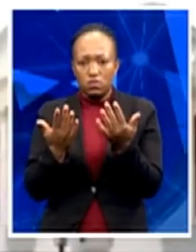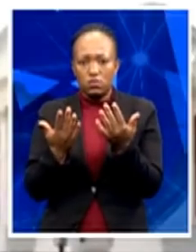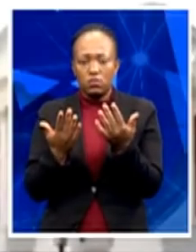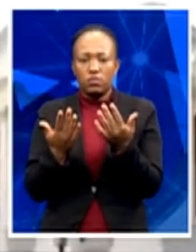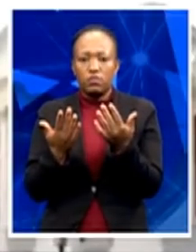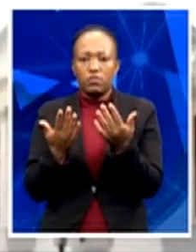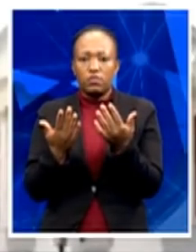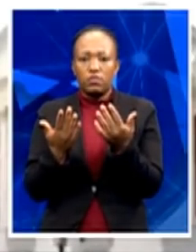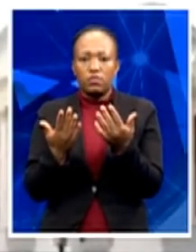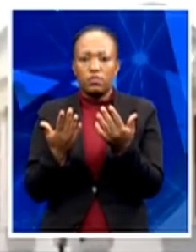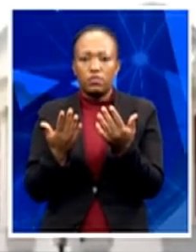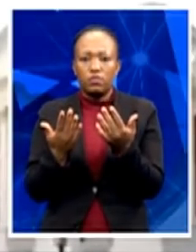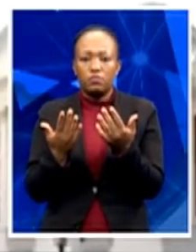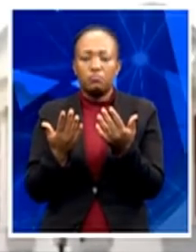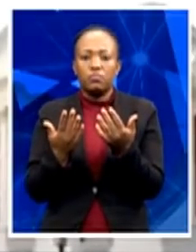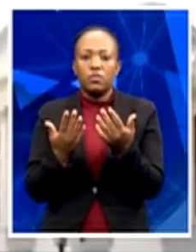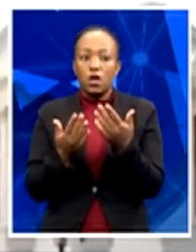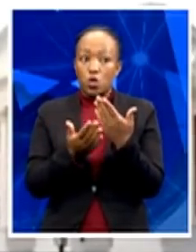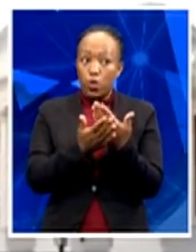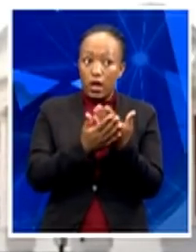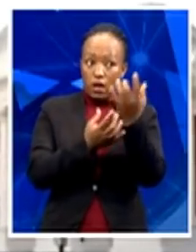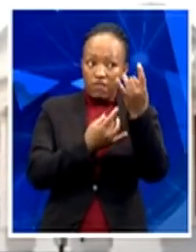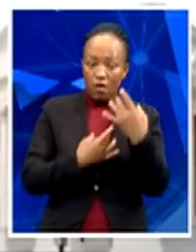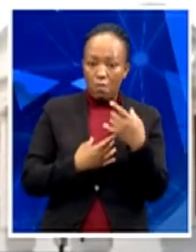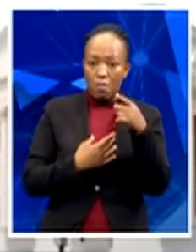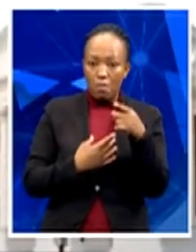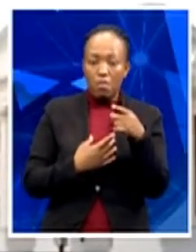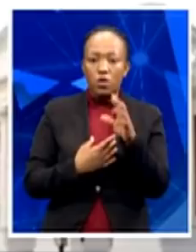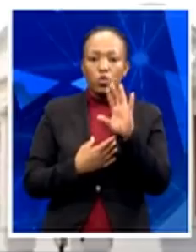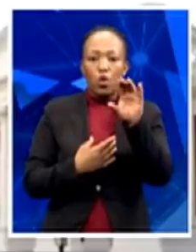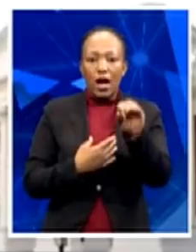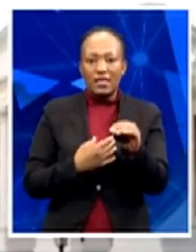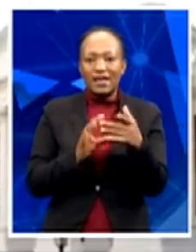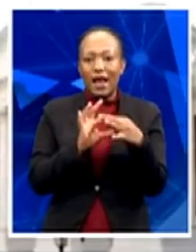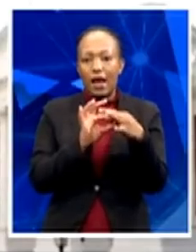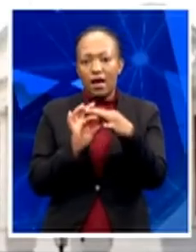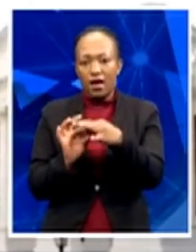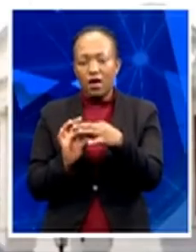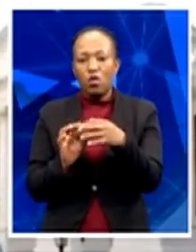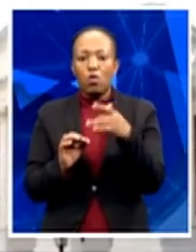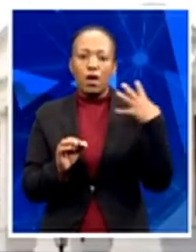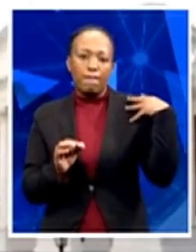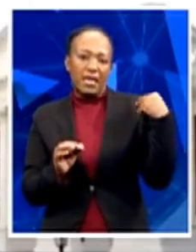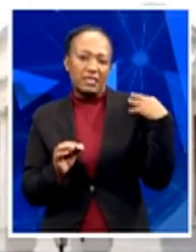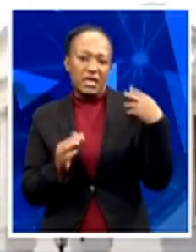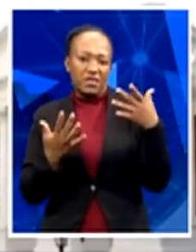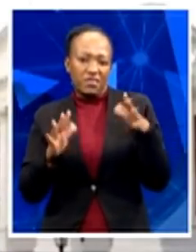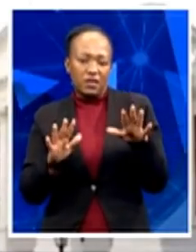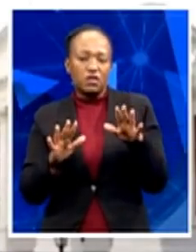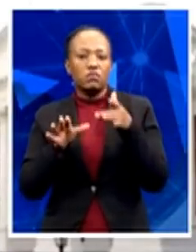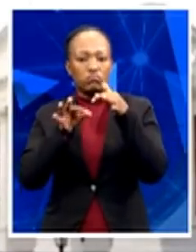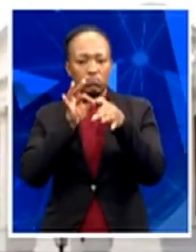indicate whether you are asking in relation to some of the issues that the minister has attention, because then we can engage with